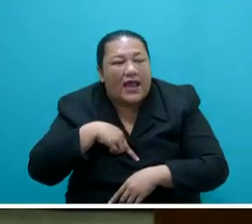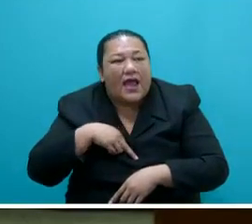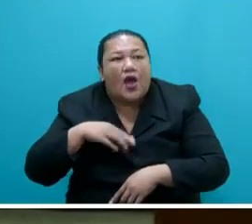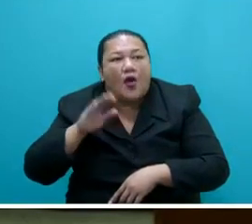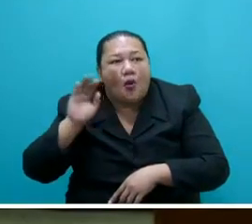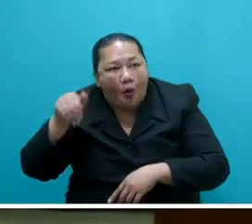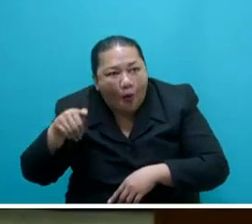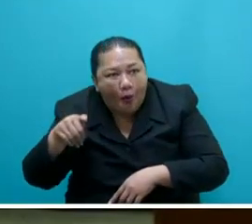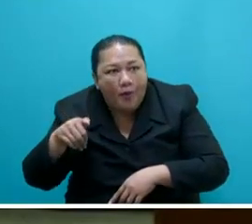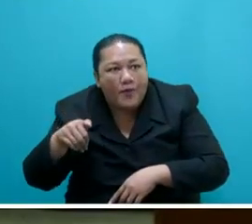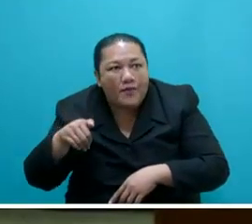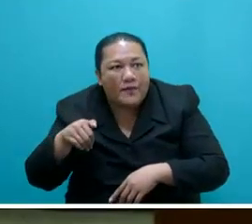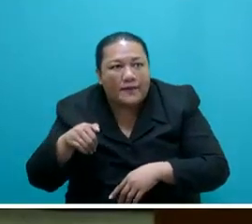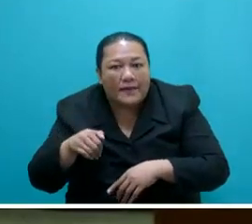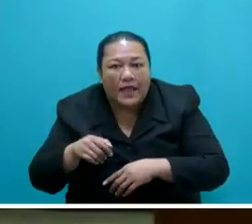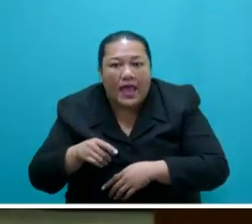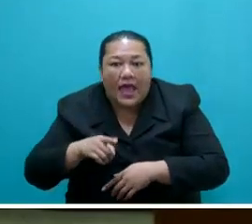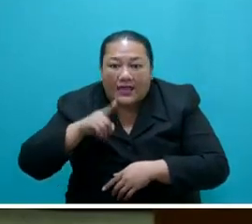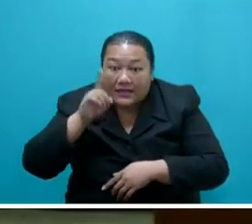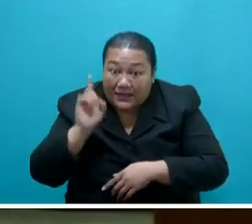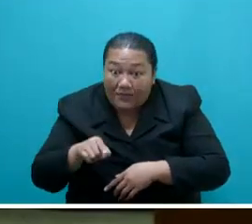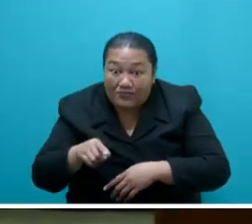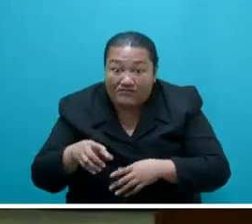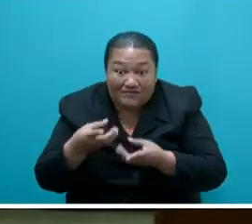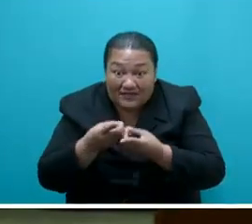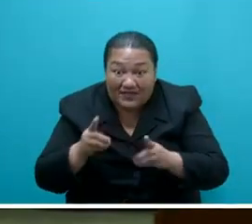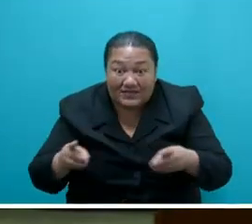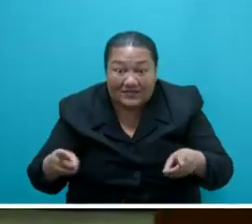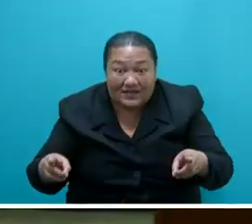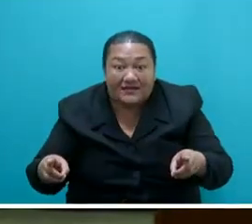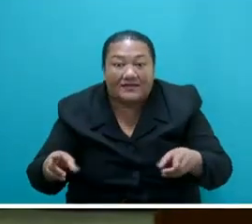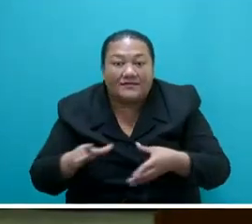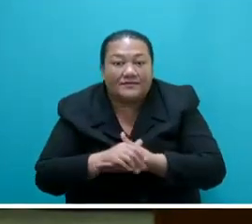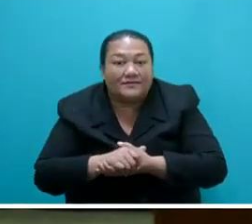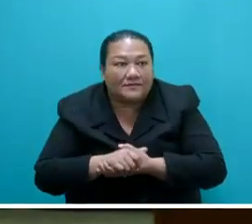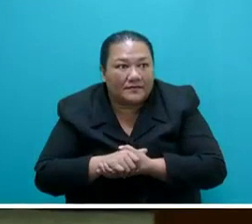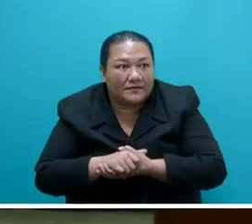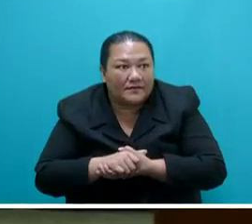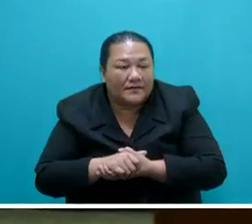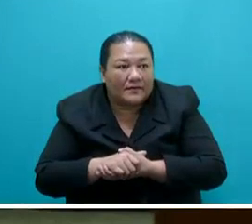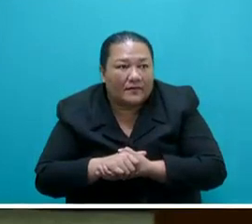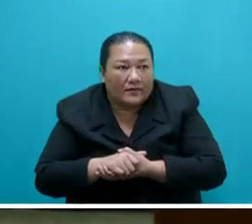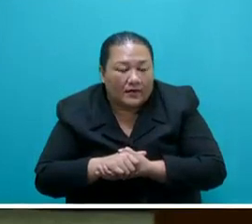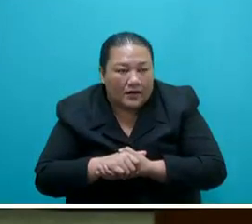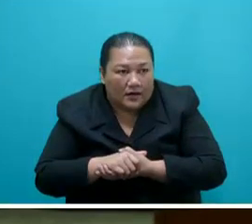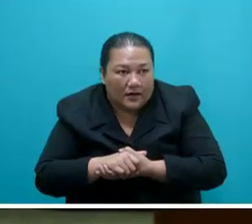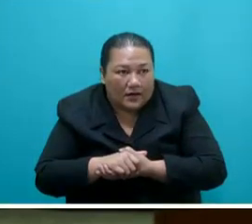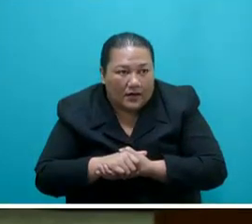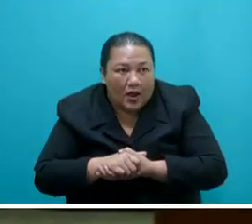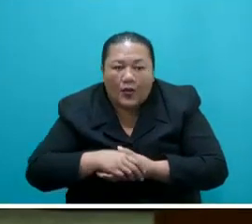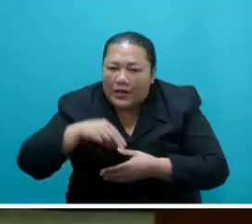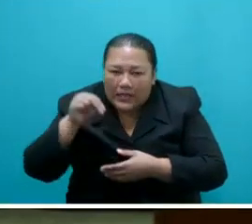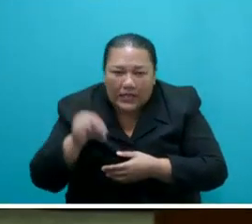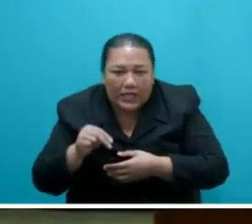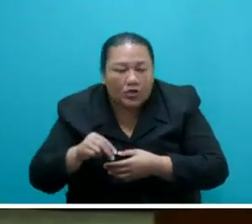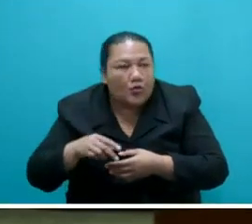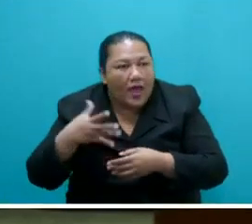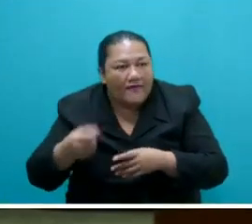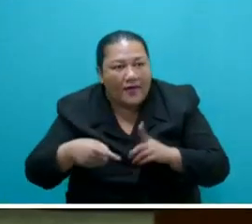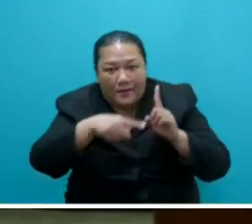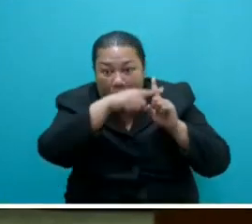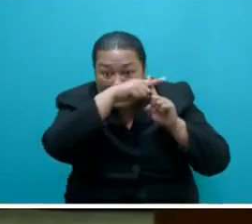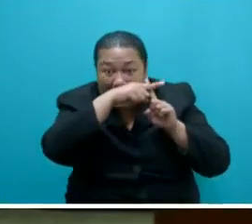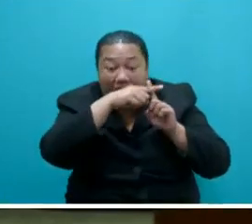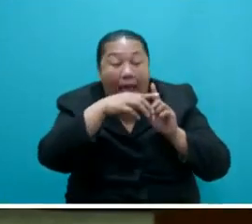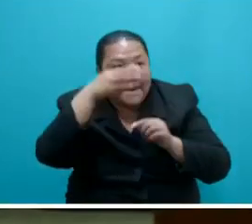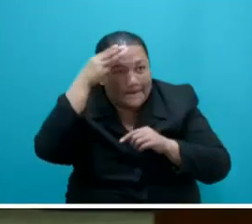world through the lens of our differences. They are certainly not obsessed with ethnicity. They won't learn to see each